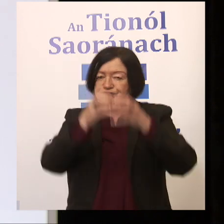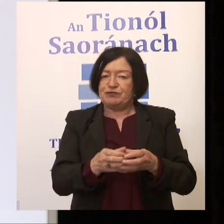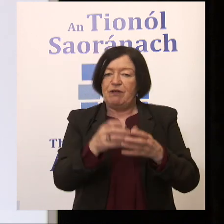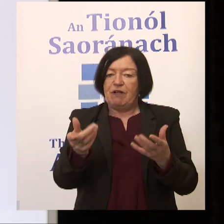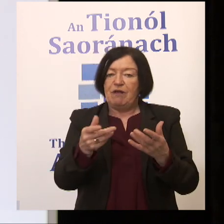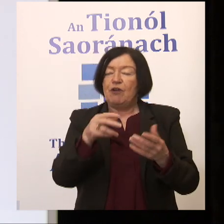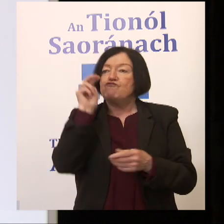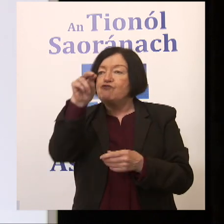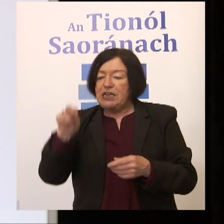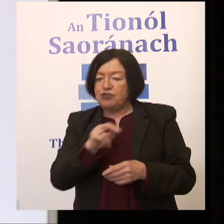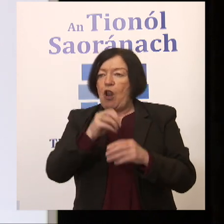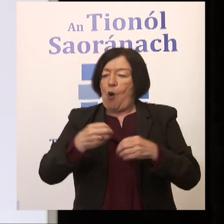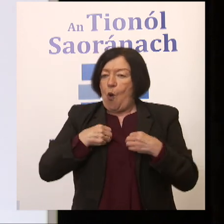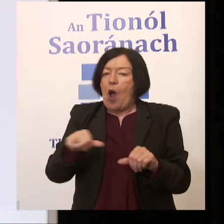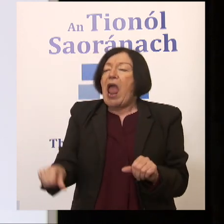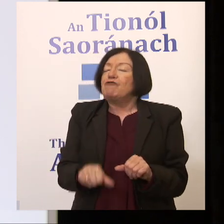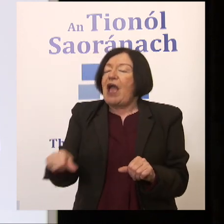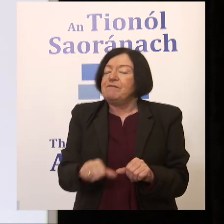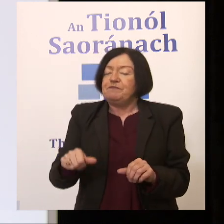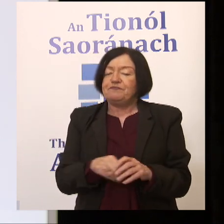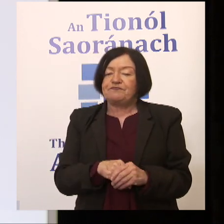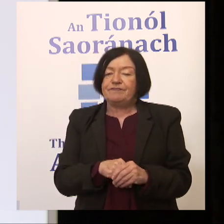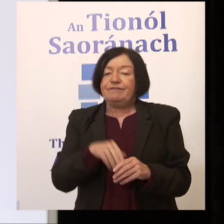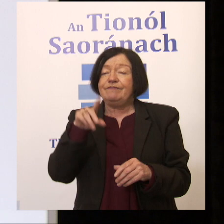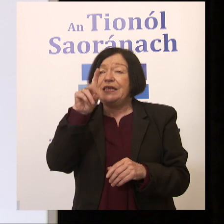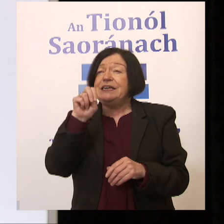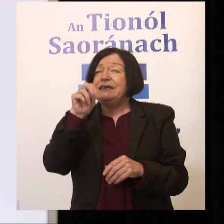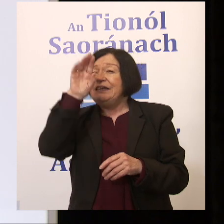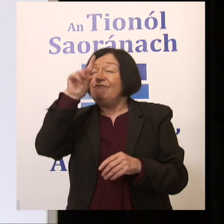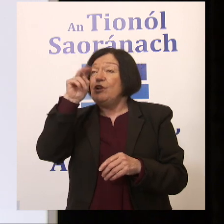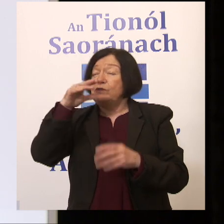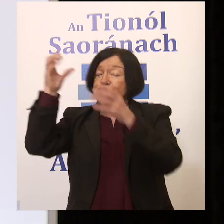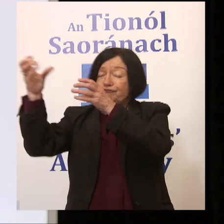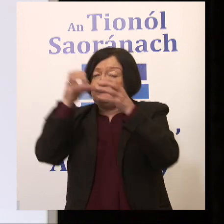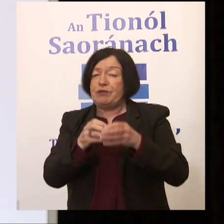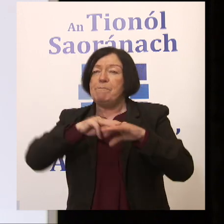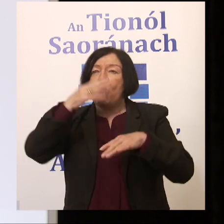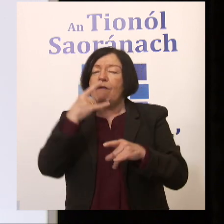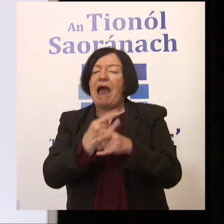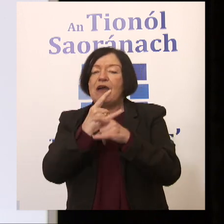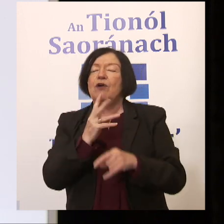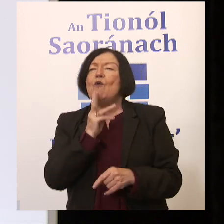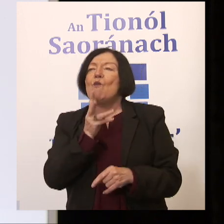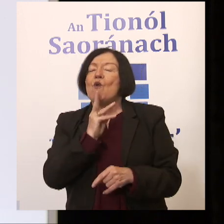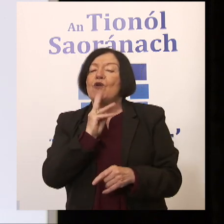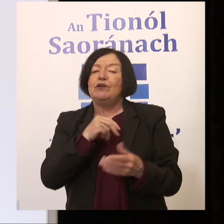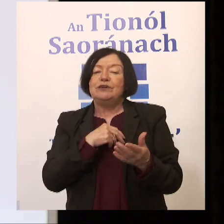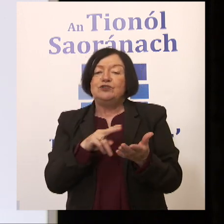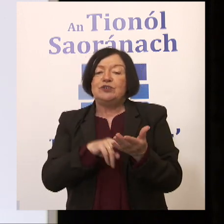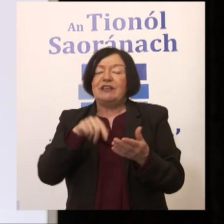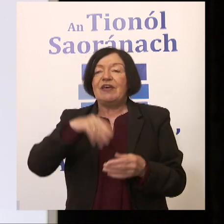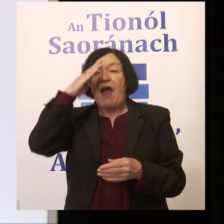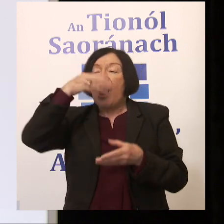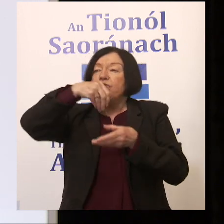at a regional or a local level. So I suppose devolution is perhaps a more helpful word to use in the